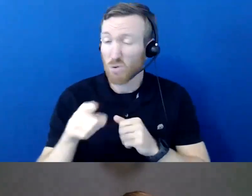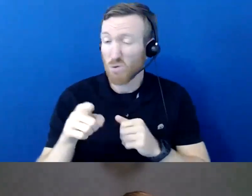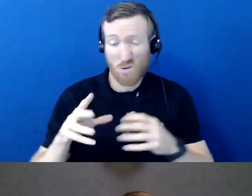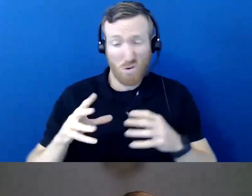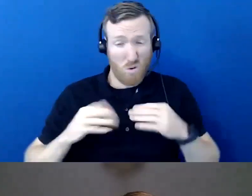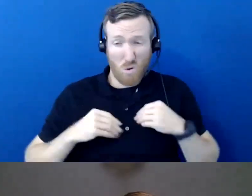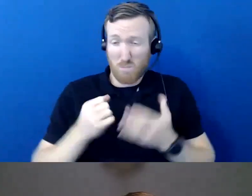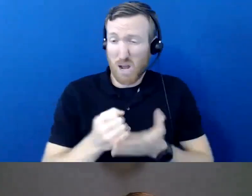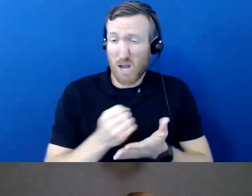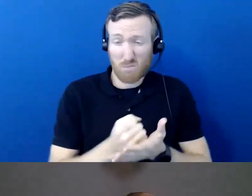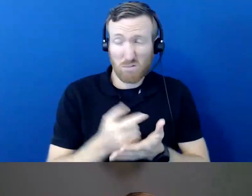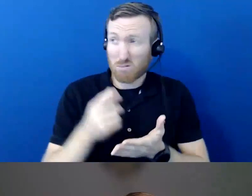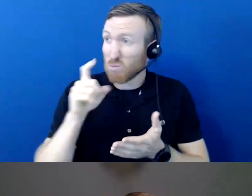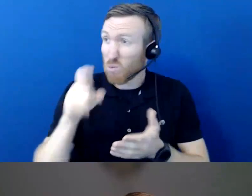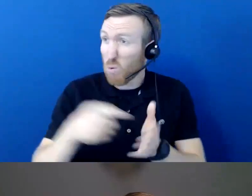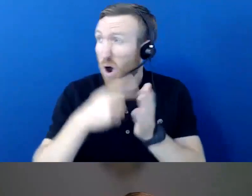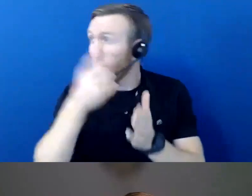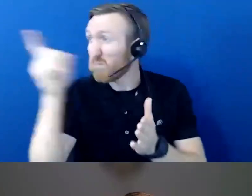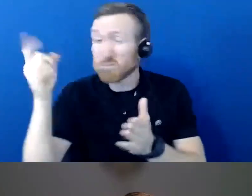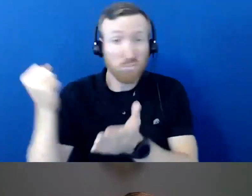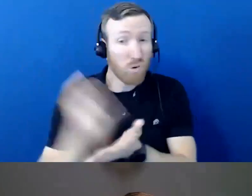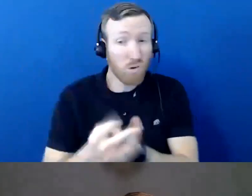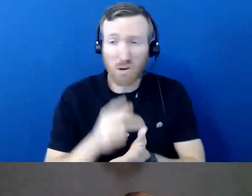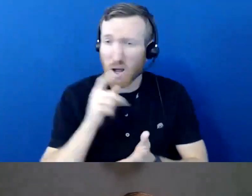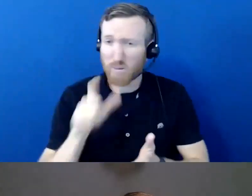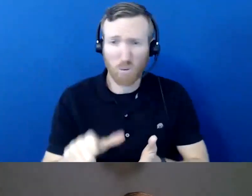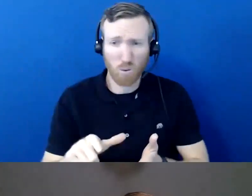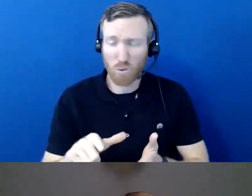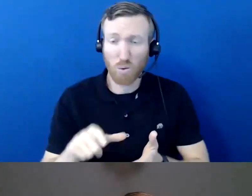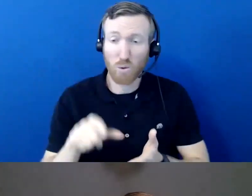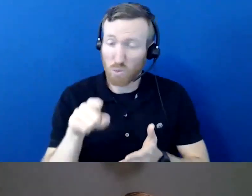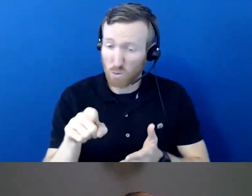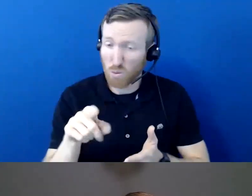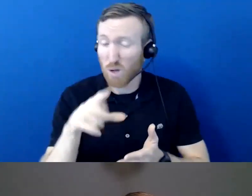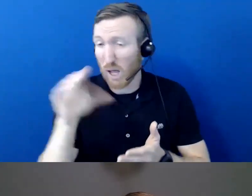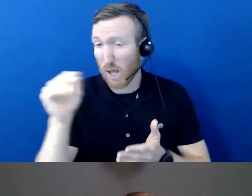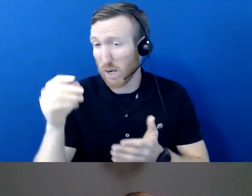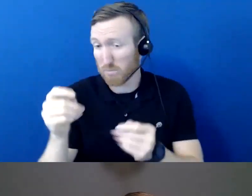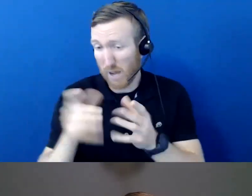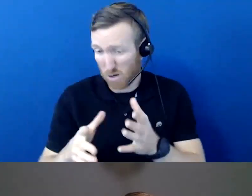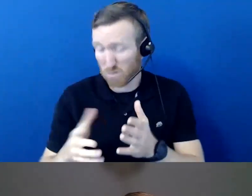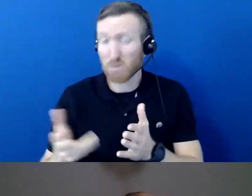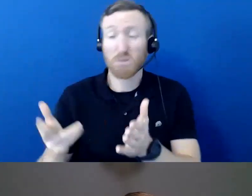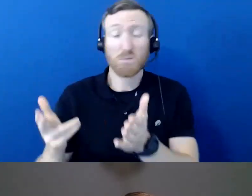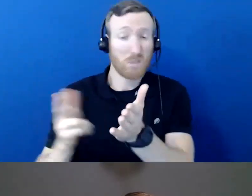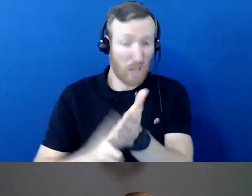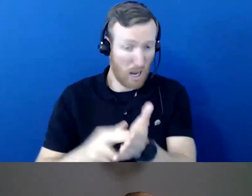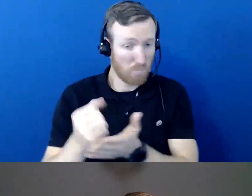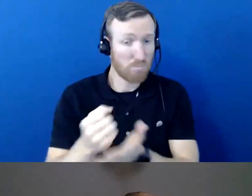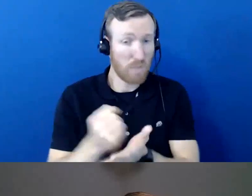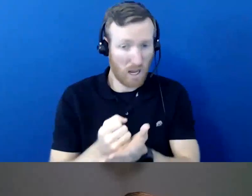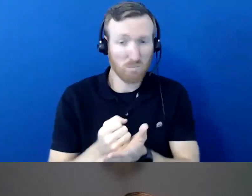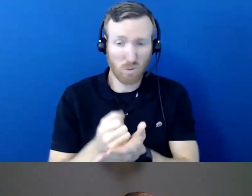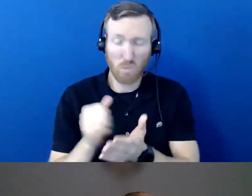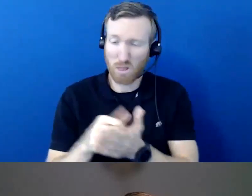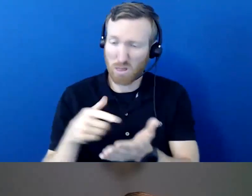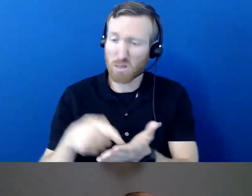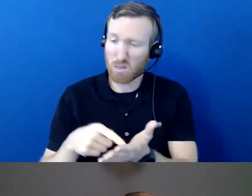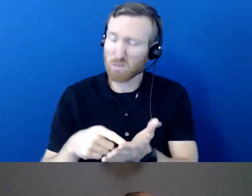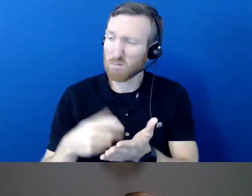any approval. Together, you and your manager sign the passport as a record of the agreement to provide you with the